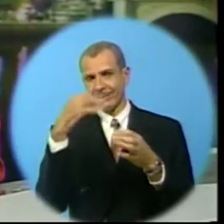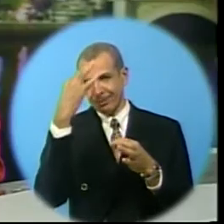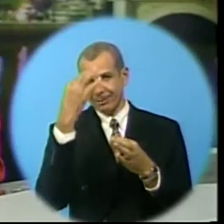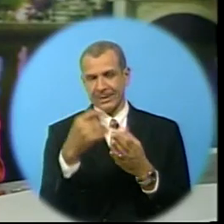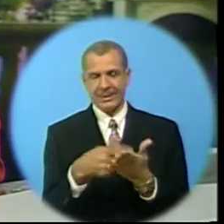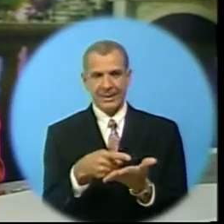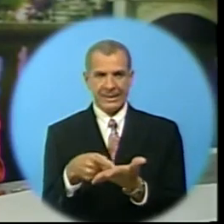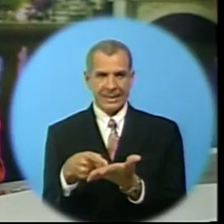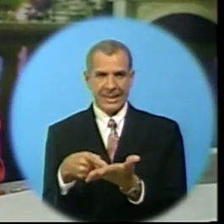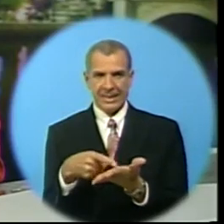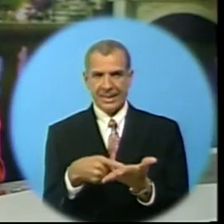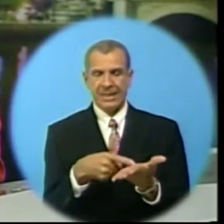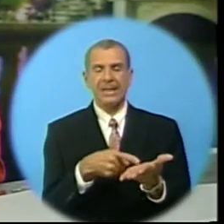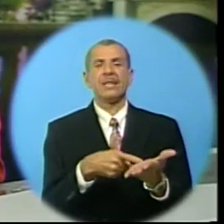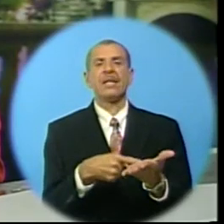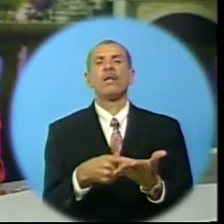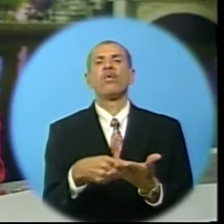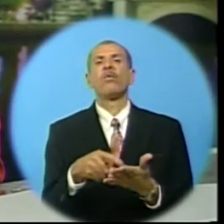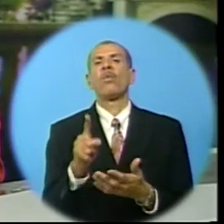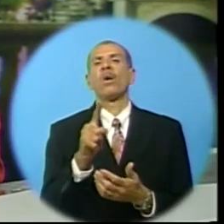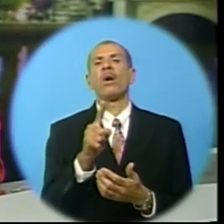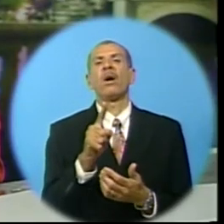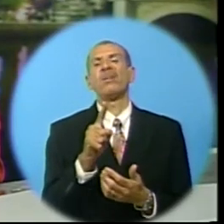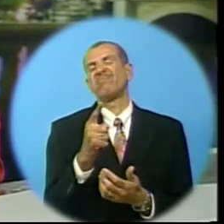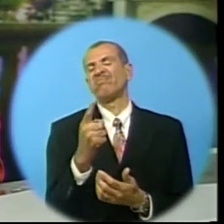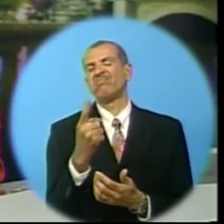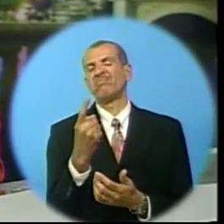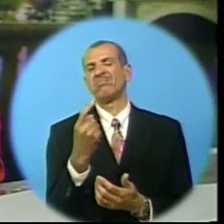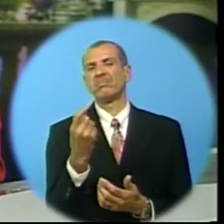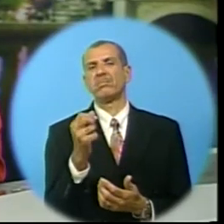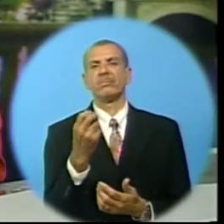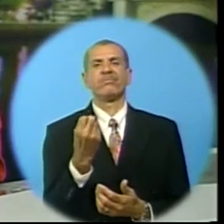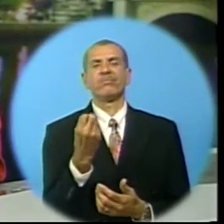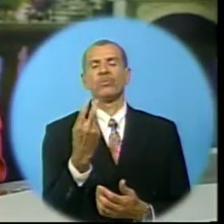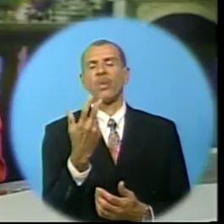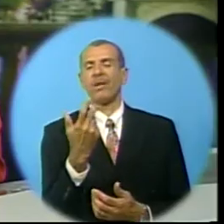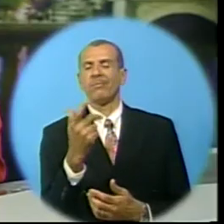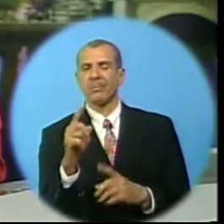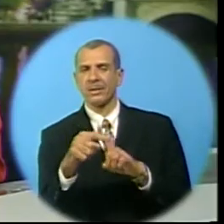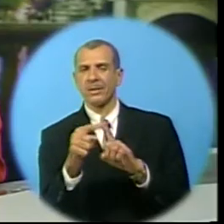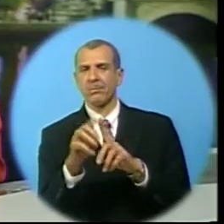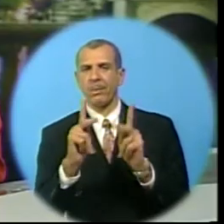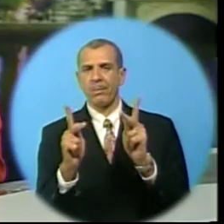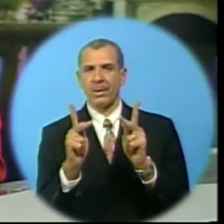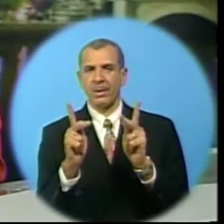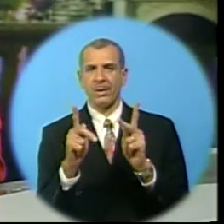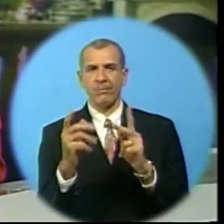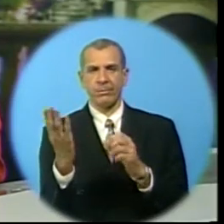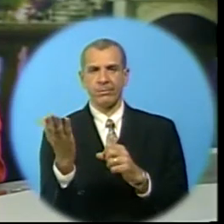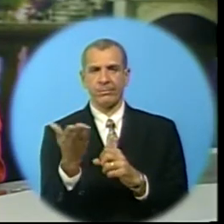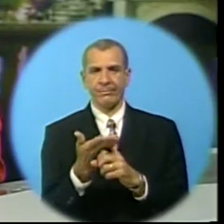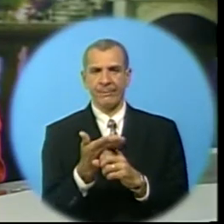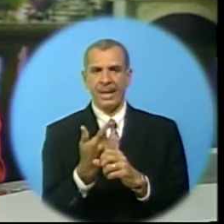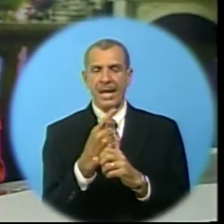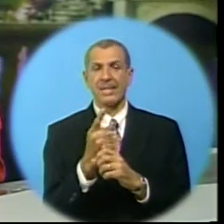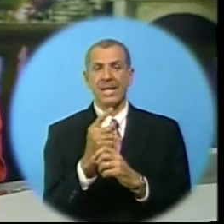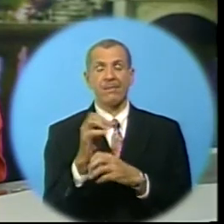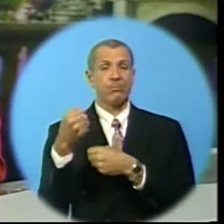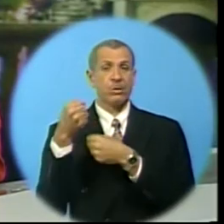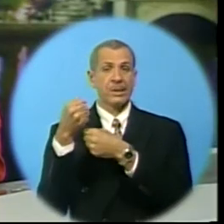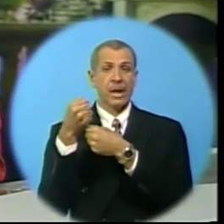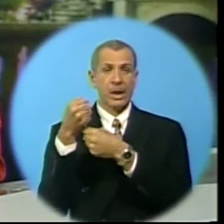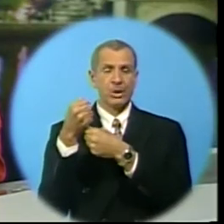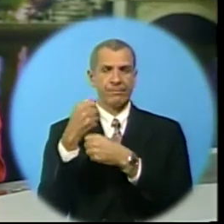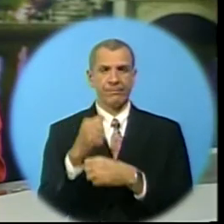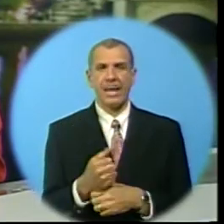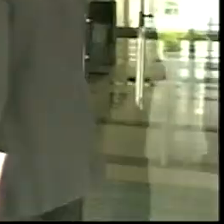proposed retirement of just over a dozen workers at the BIDC. The issue has already seen 2 phases of industrial action.